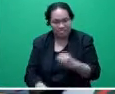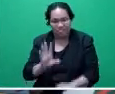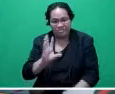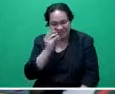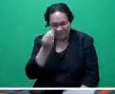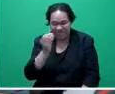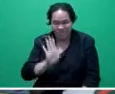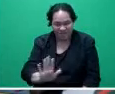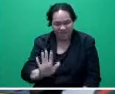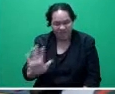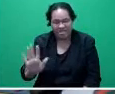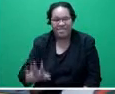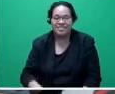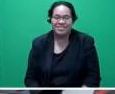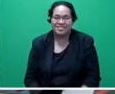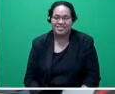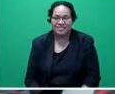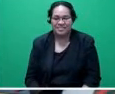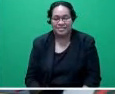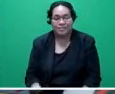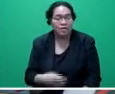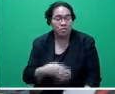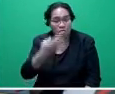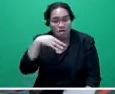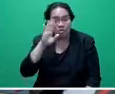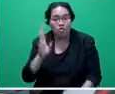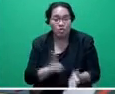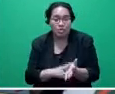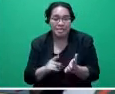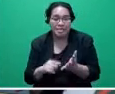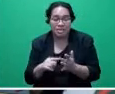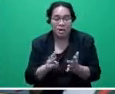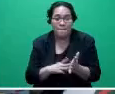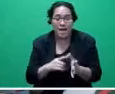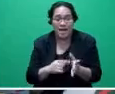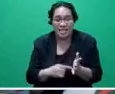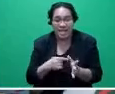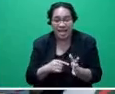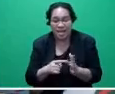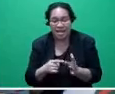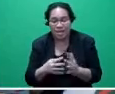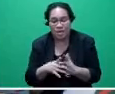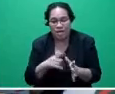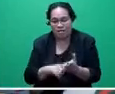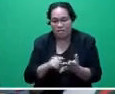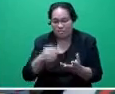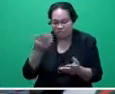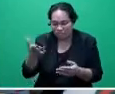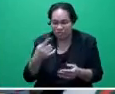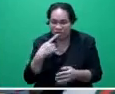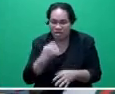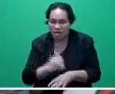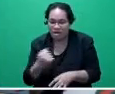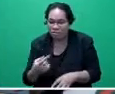supporting comments made by Ratu Neo Matewalo only today, let me add by asking the government to follow the following